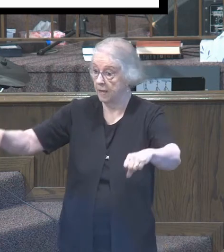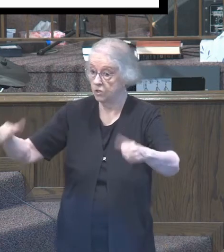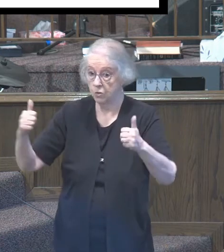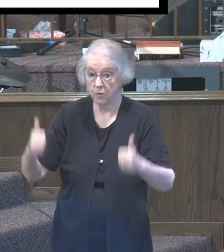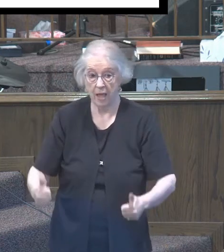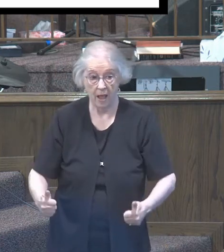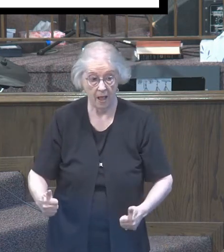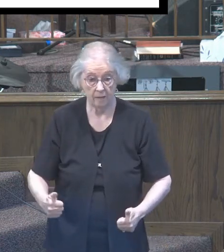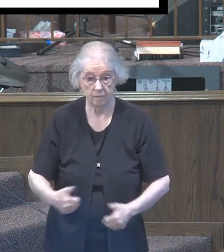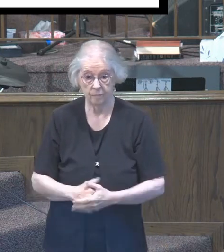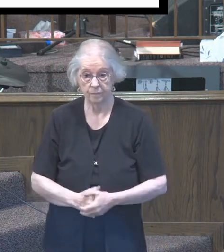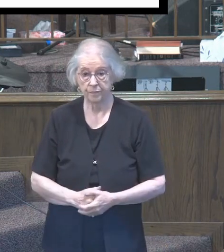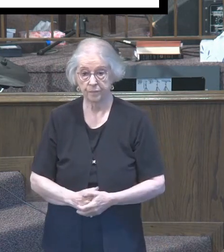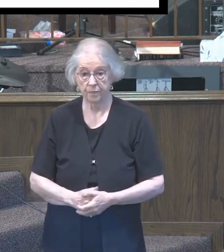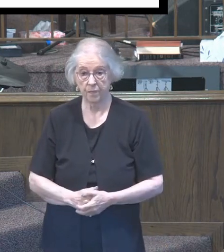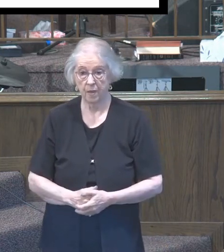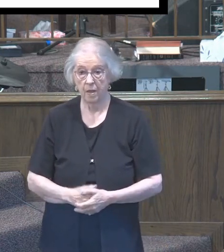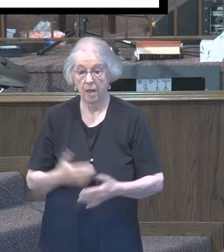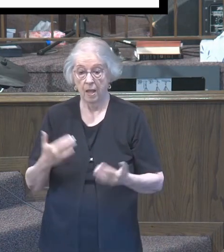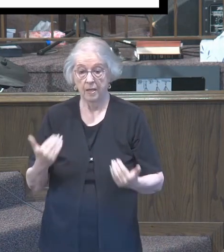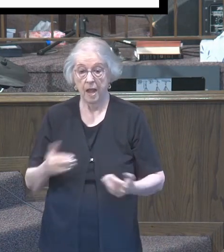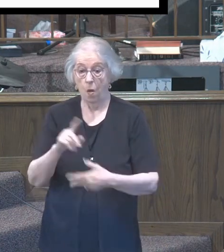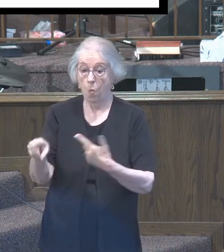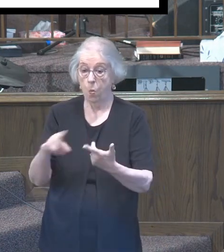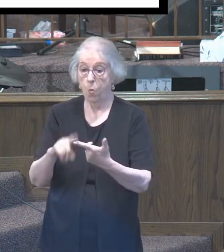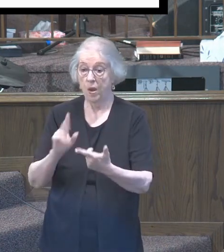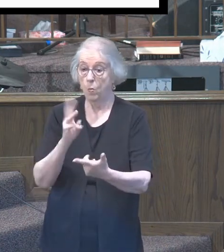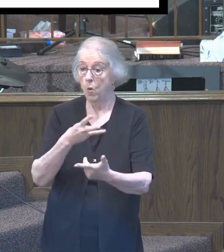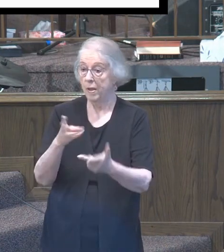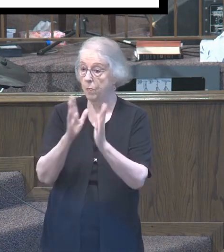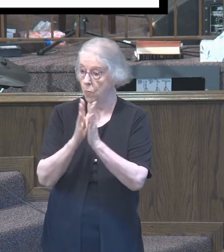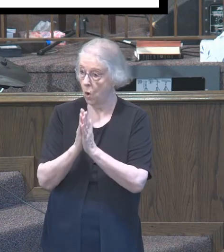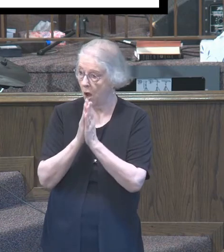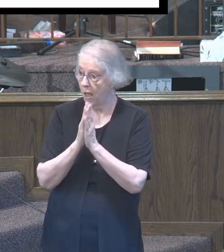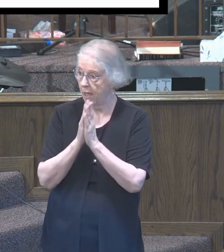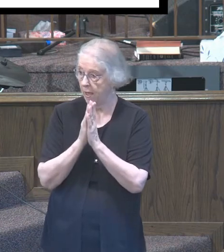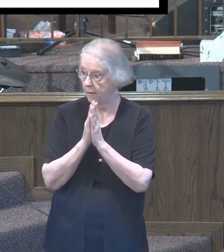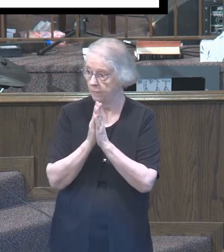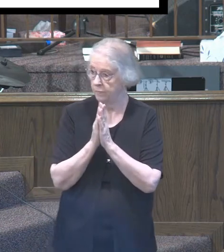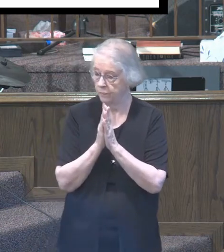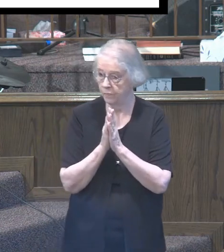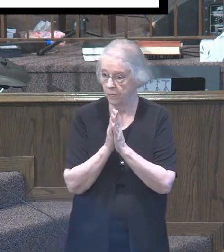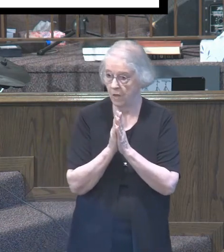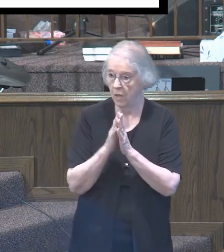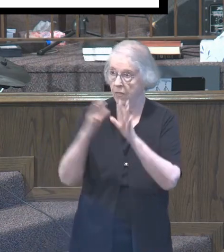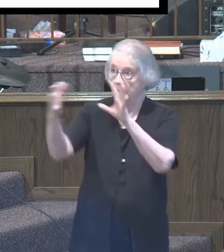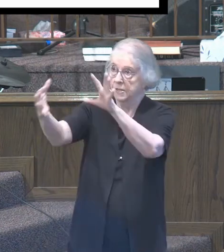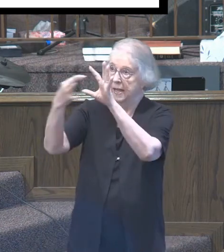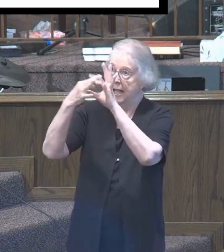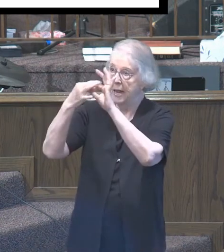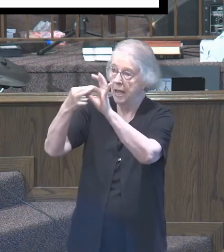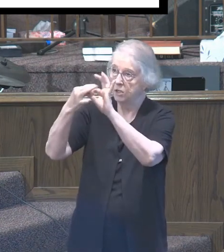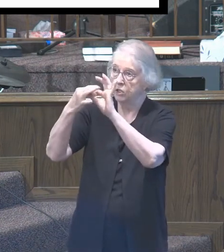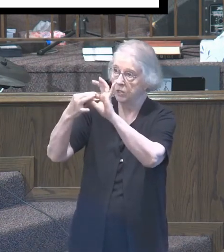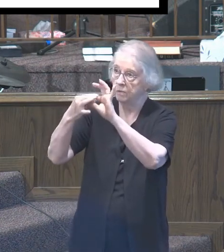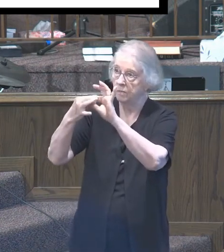In prayer, there is a connection between what God does and what you do. You can't get forgiveness from God, for instance, without also